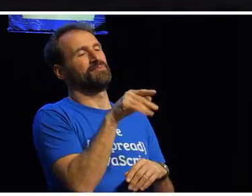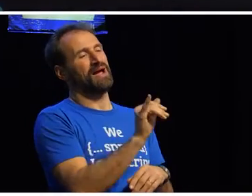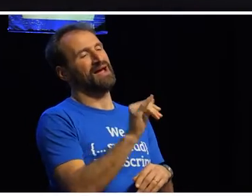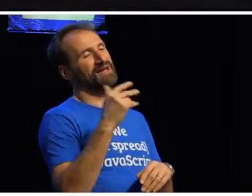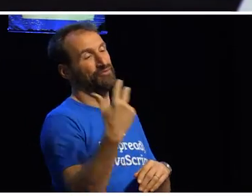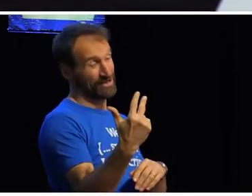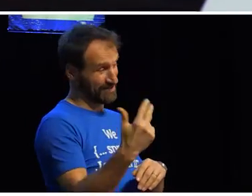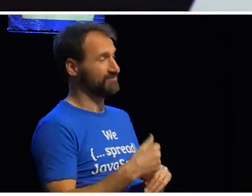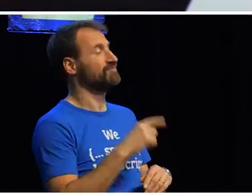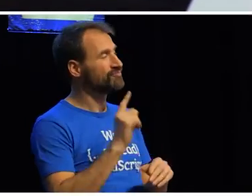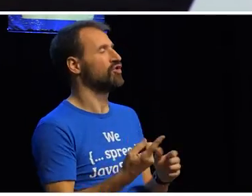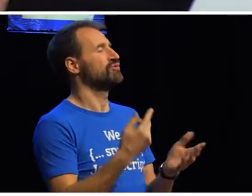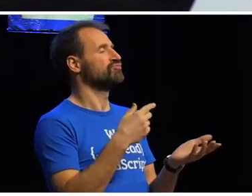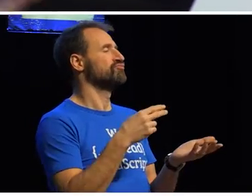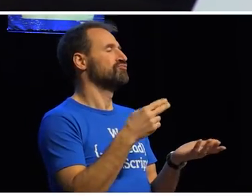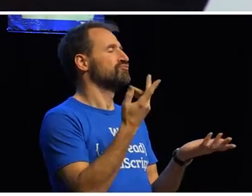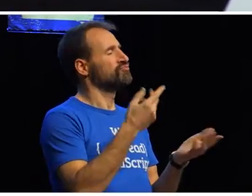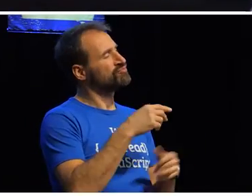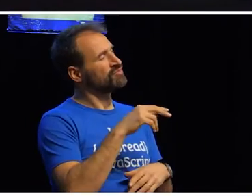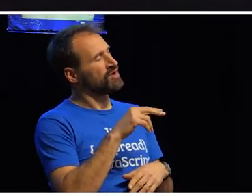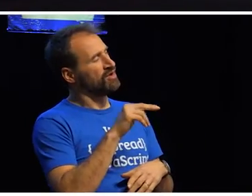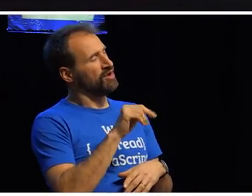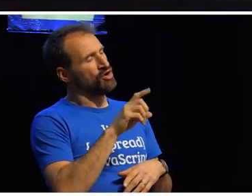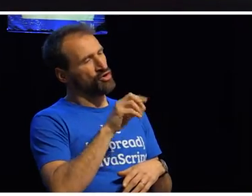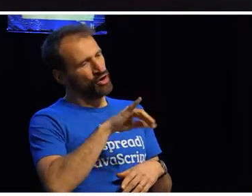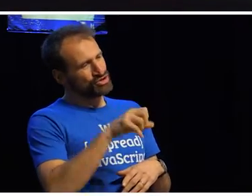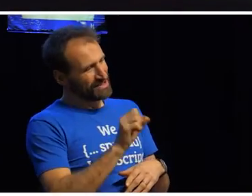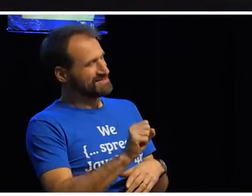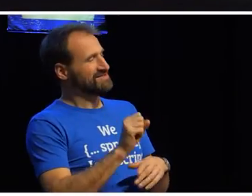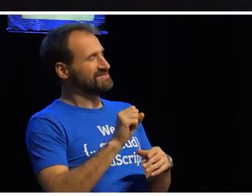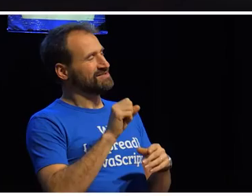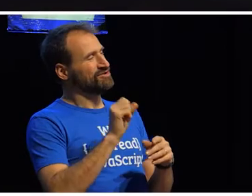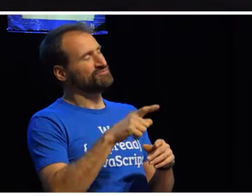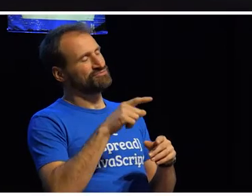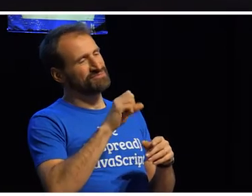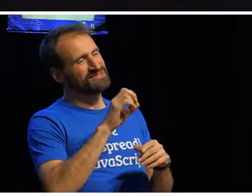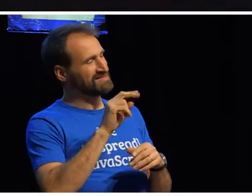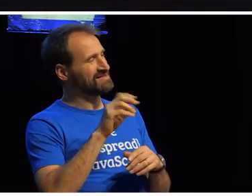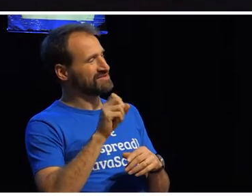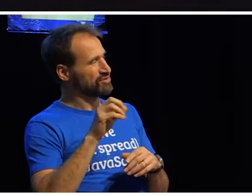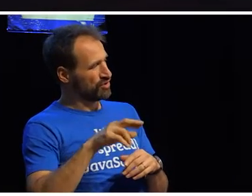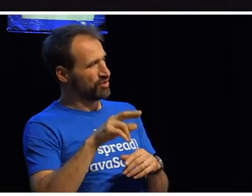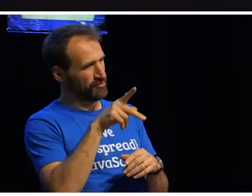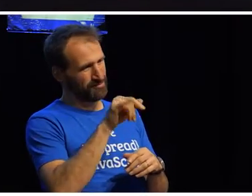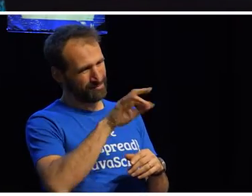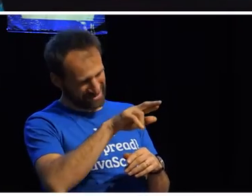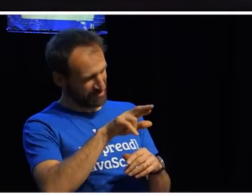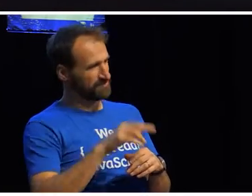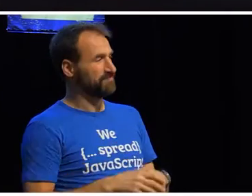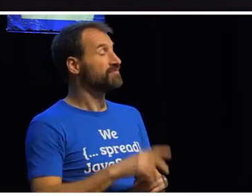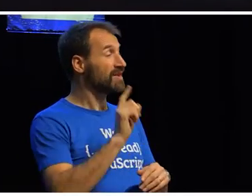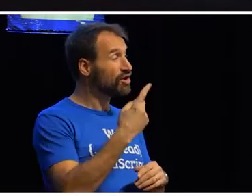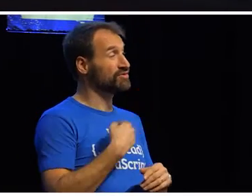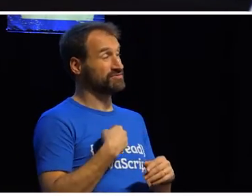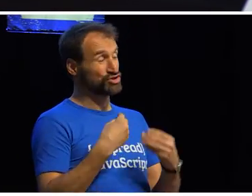PIR sensor. And well, I'll talk more about it later. But and software is I'm using Node.js with Johnny